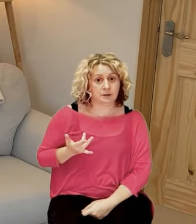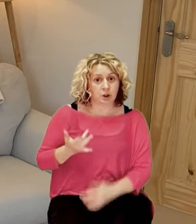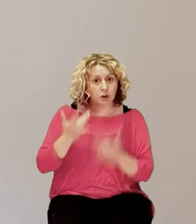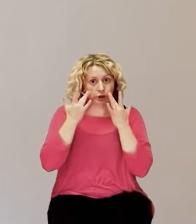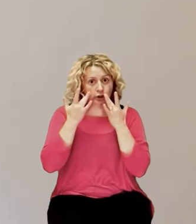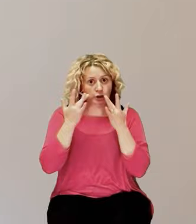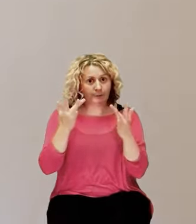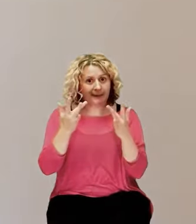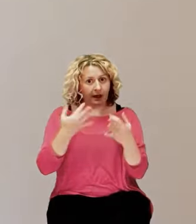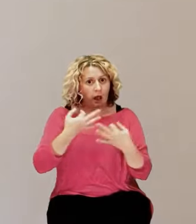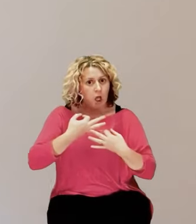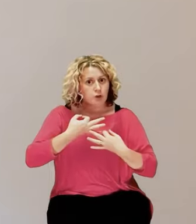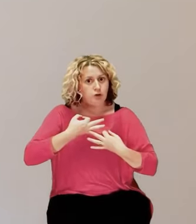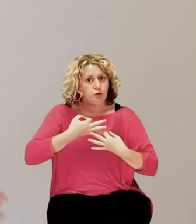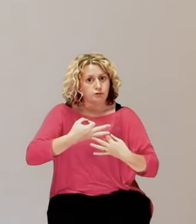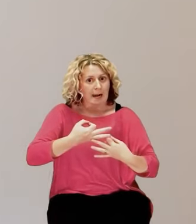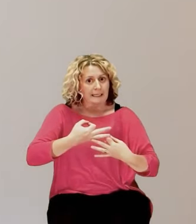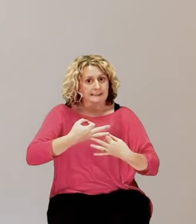attractive.